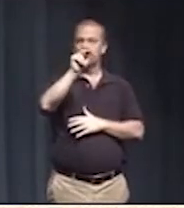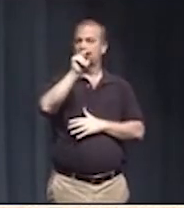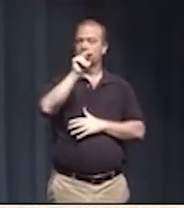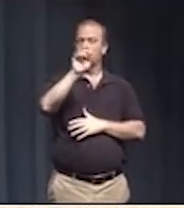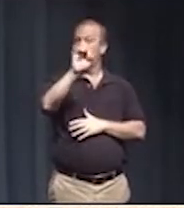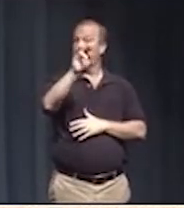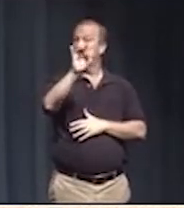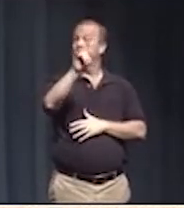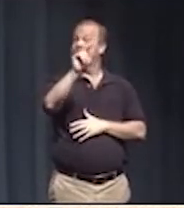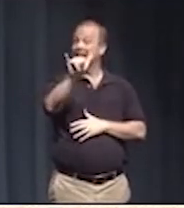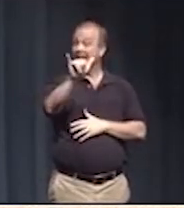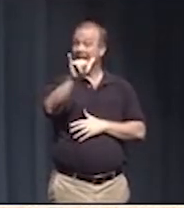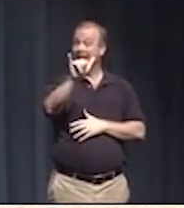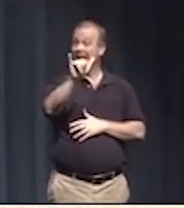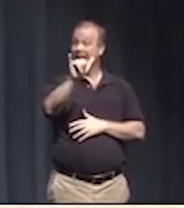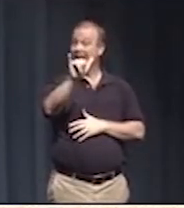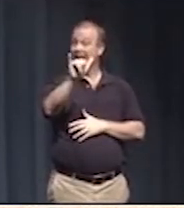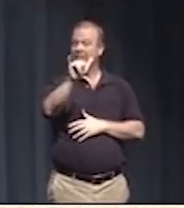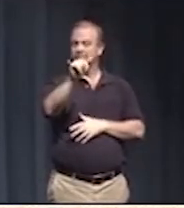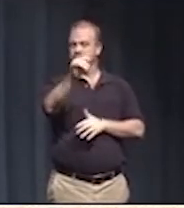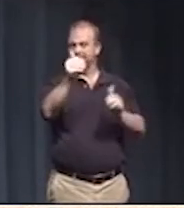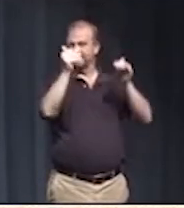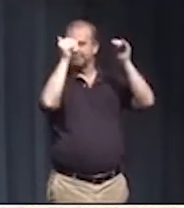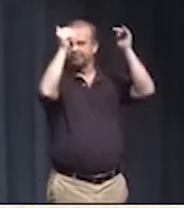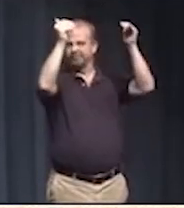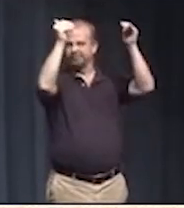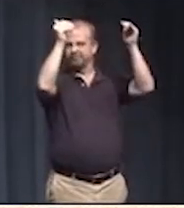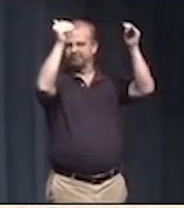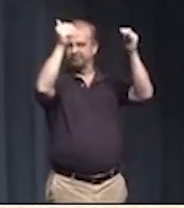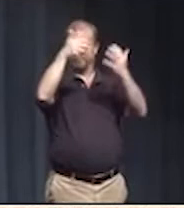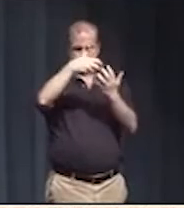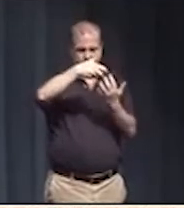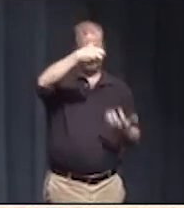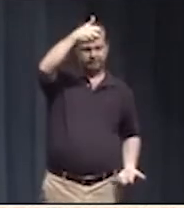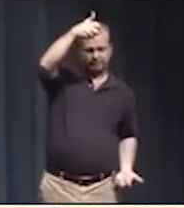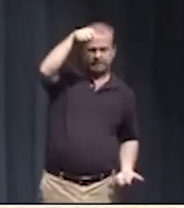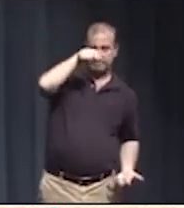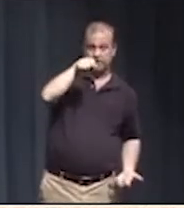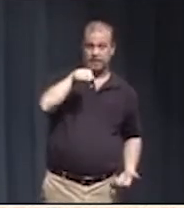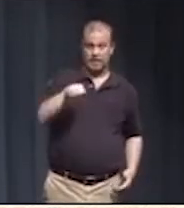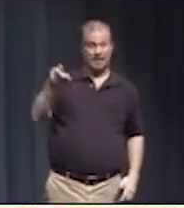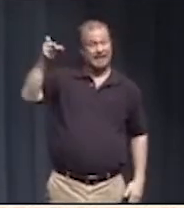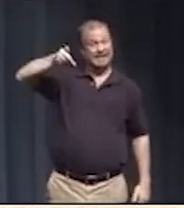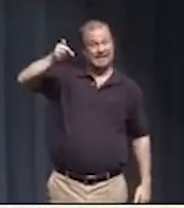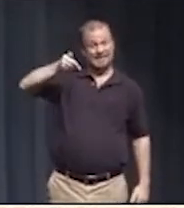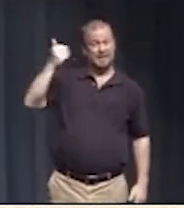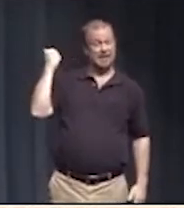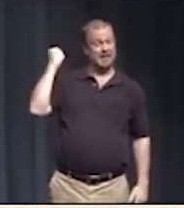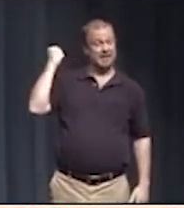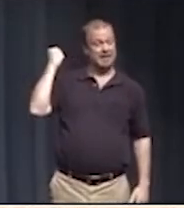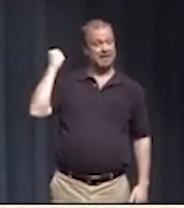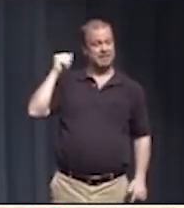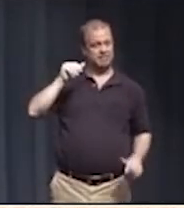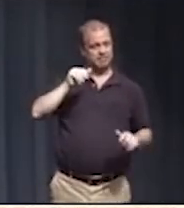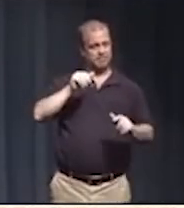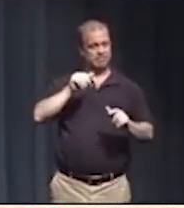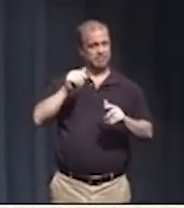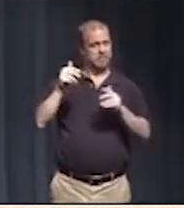born into nobility. But in this speech, and if any of you don't know, Battle of